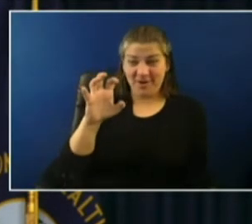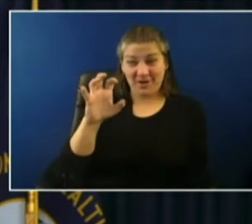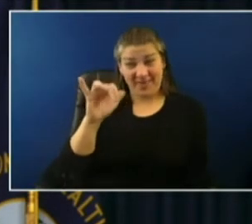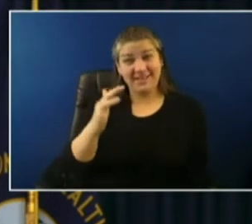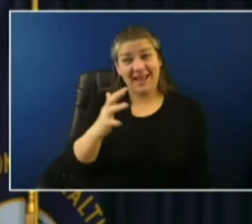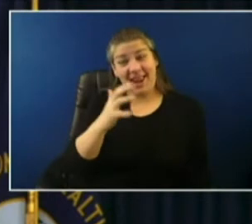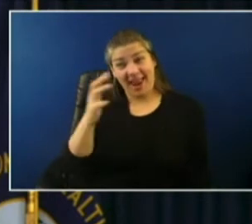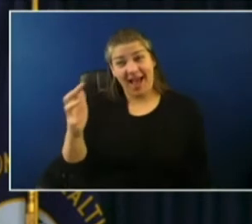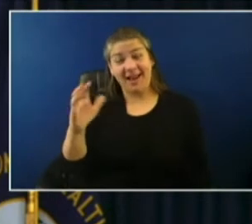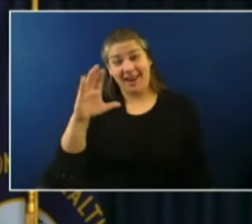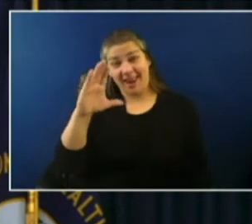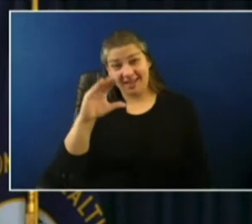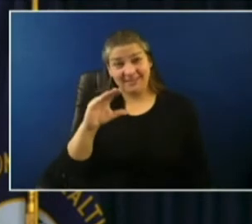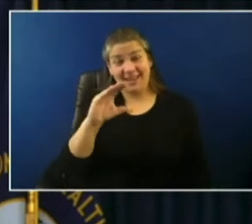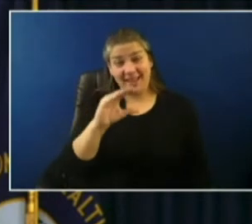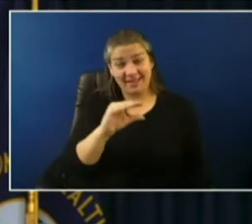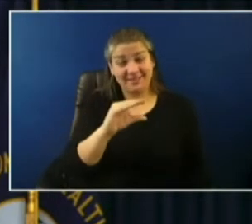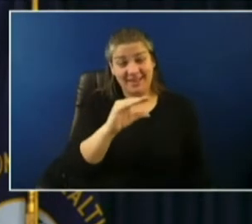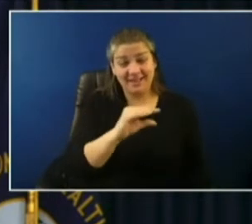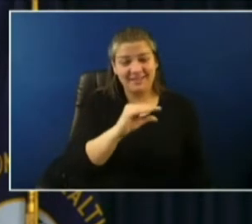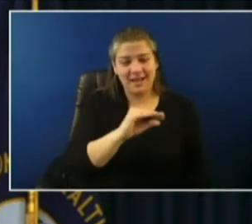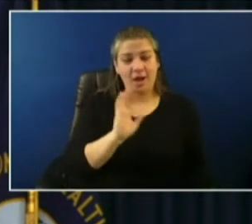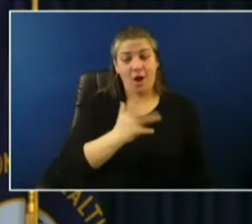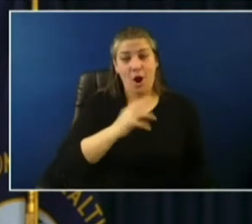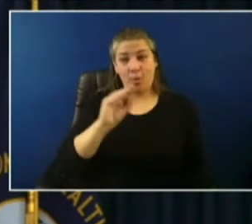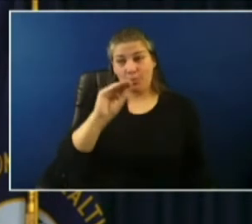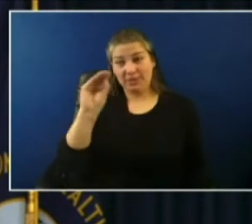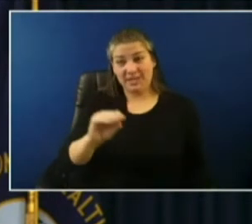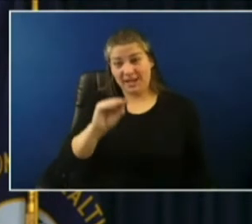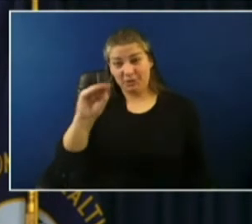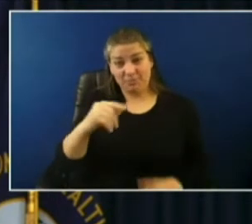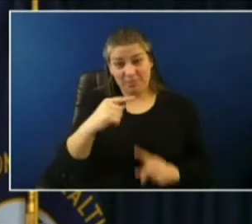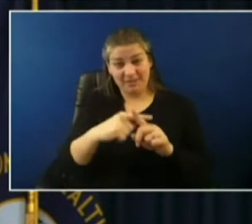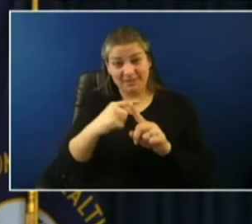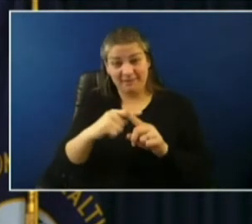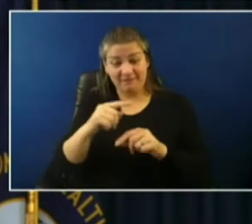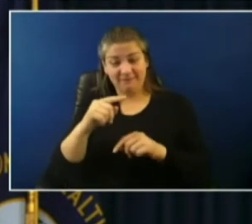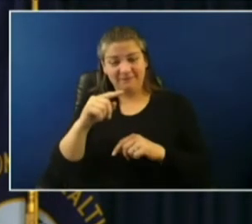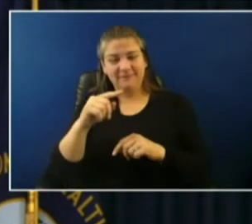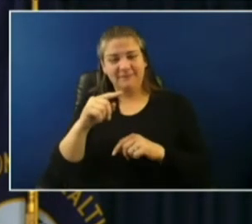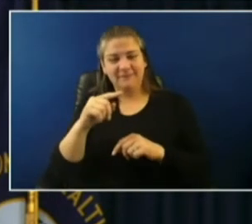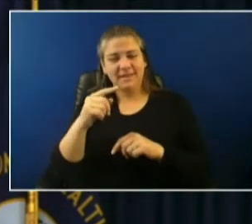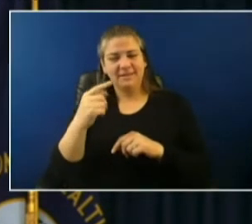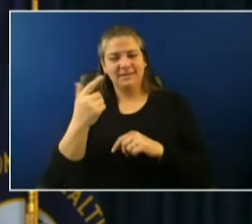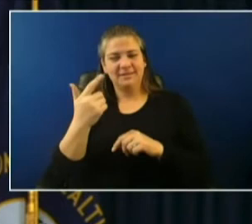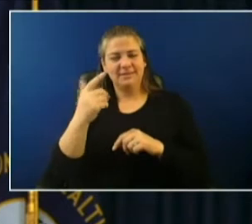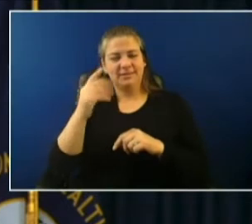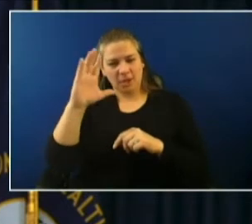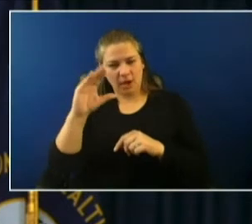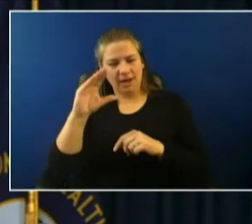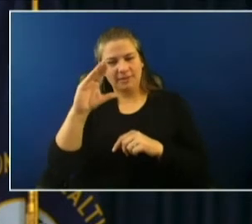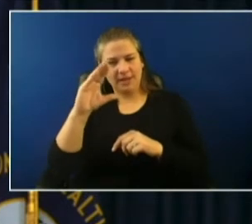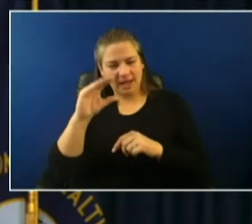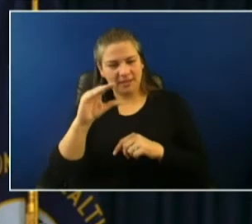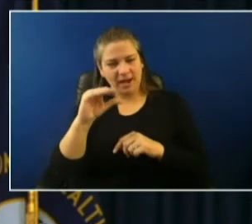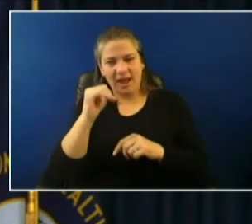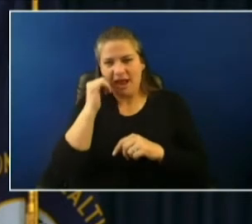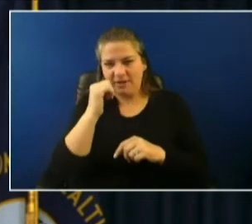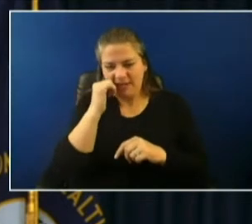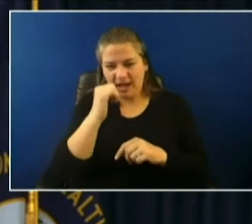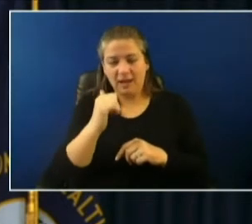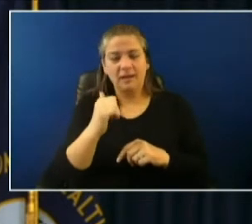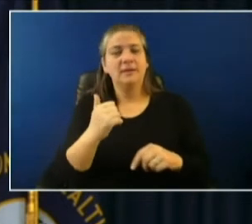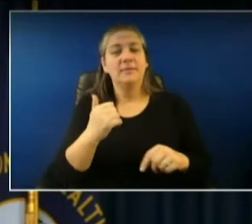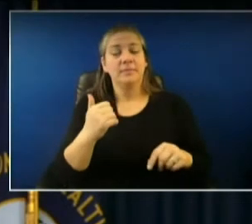rate continues to fall, though it is ticking down. It's not going down by 2 or 3 percentage points each day. I will say on the